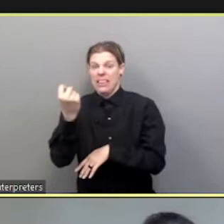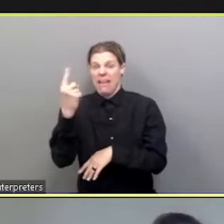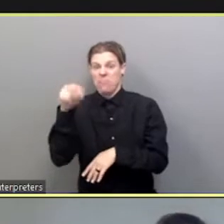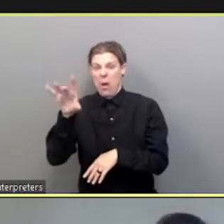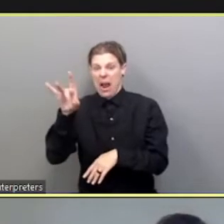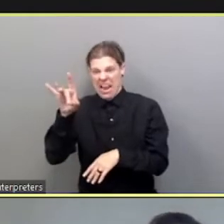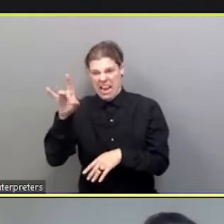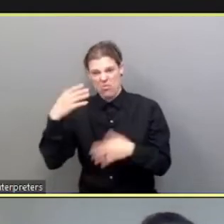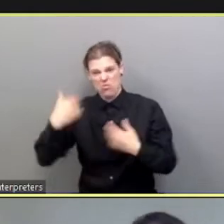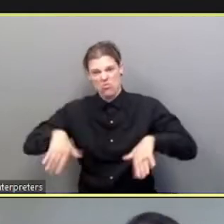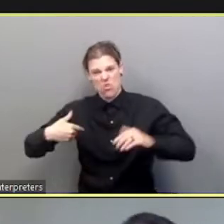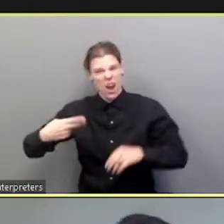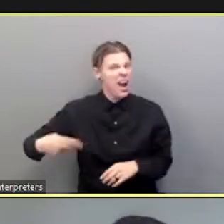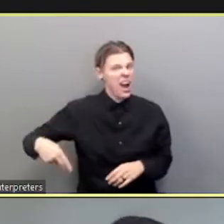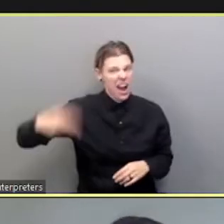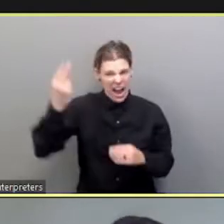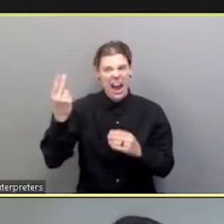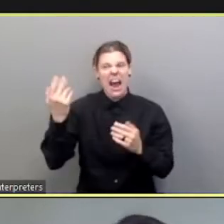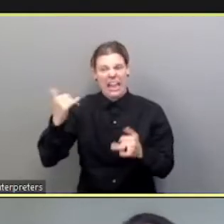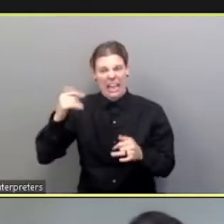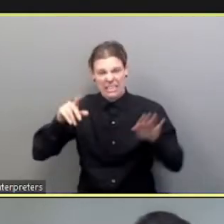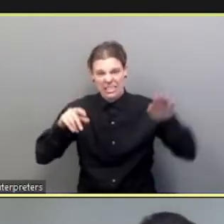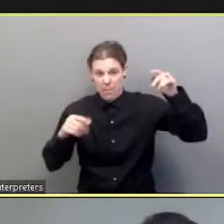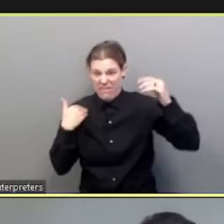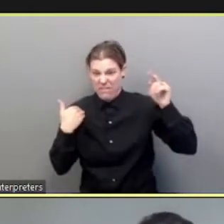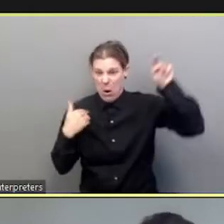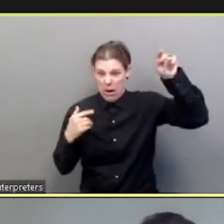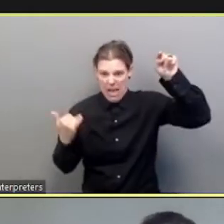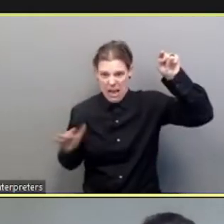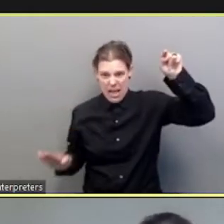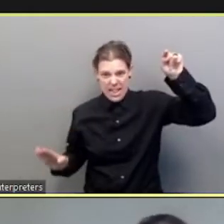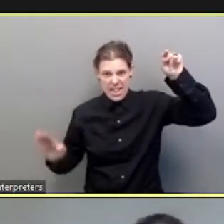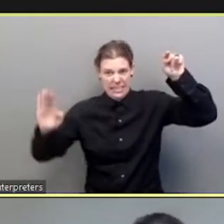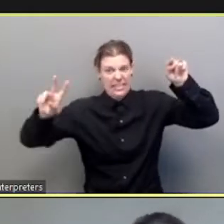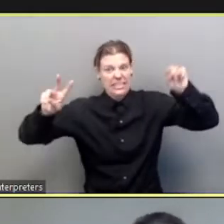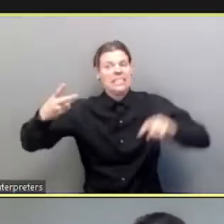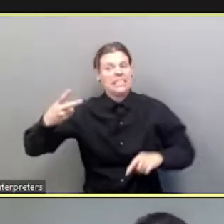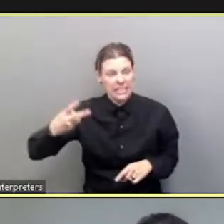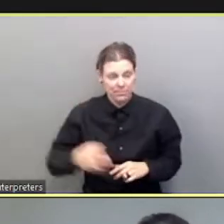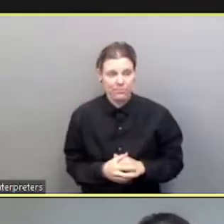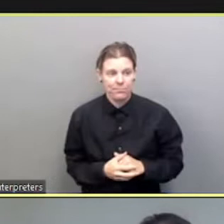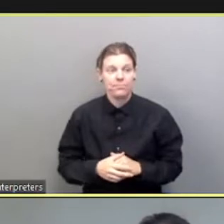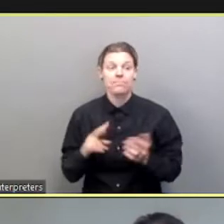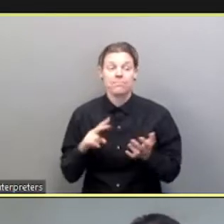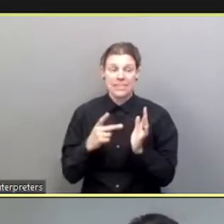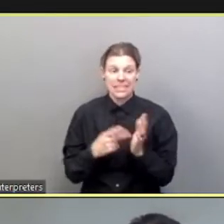so what this tells us is that we do need to see more folks get tested.